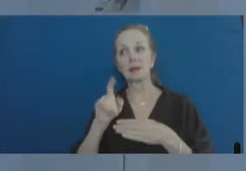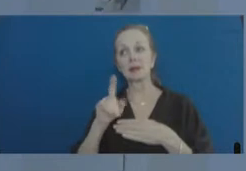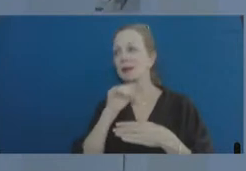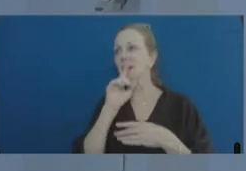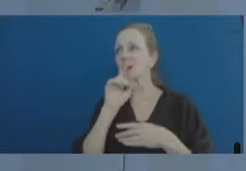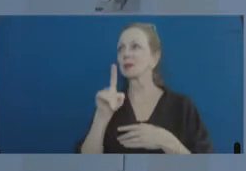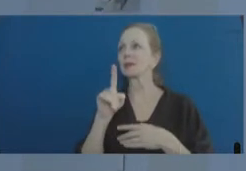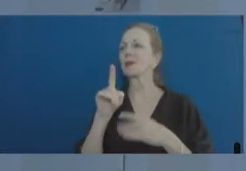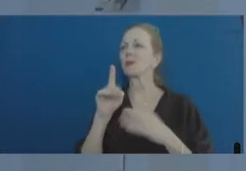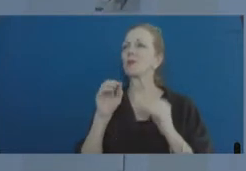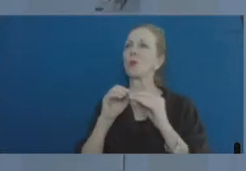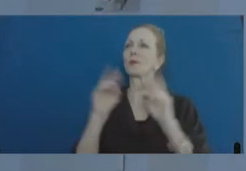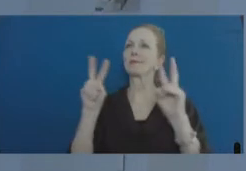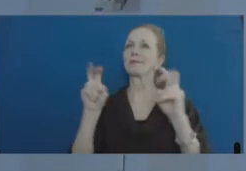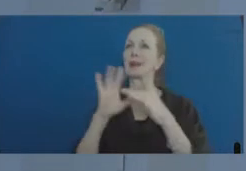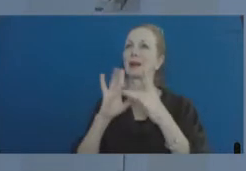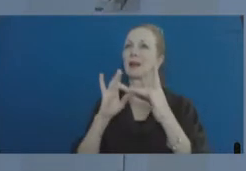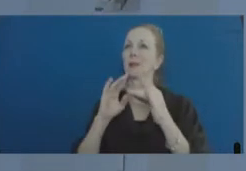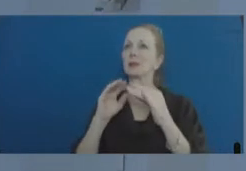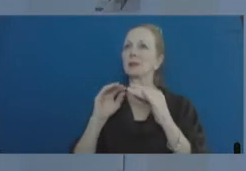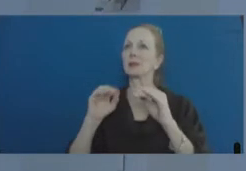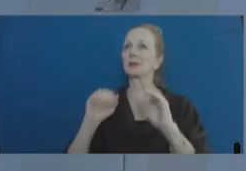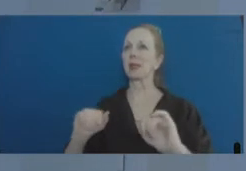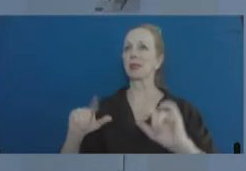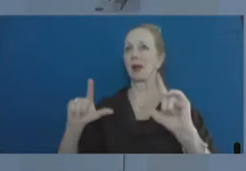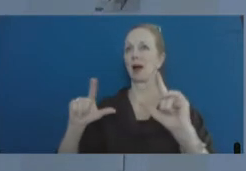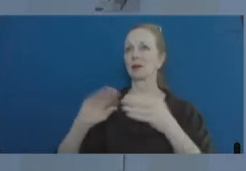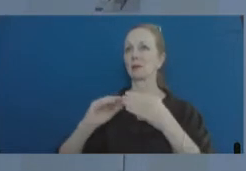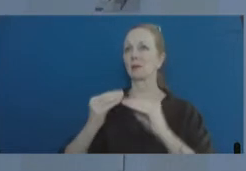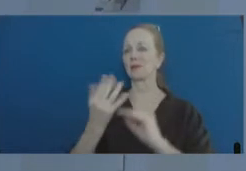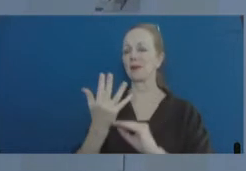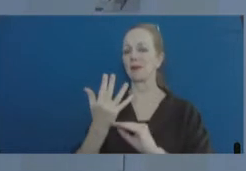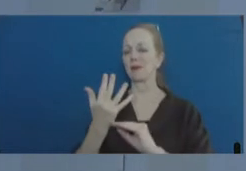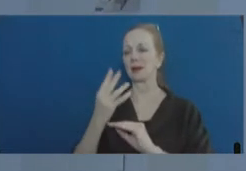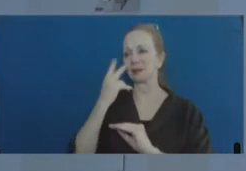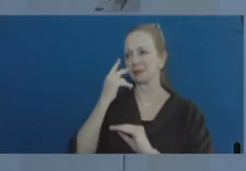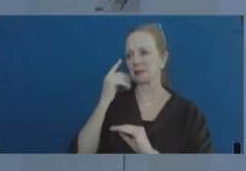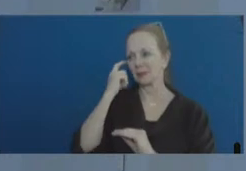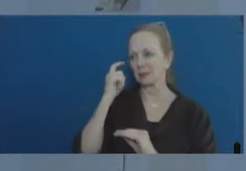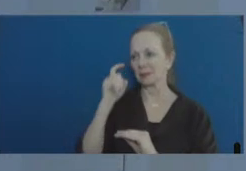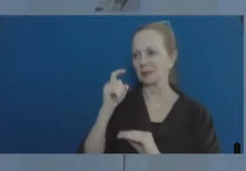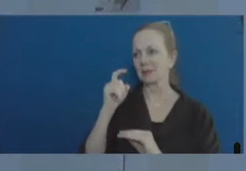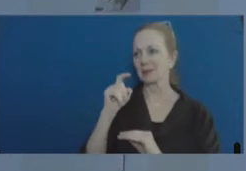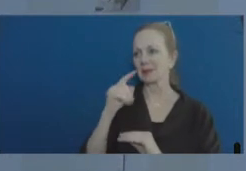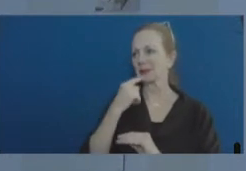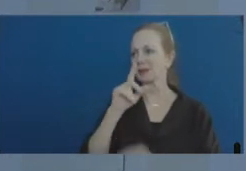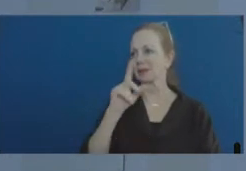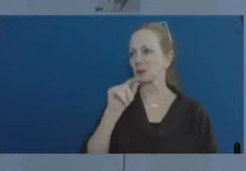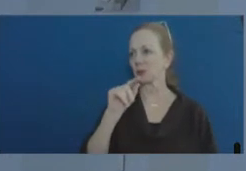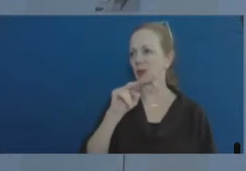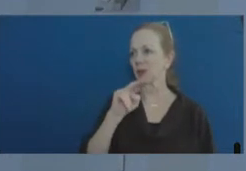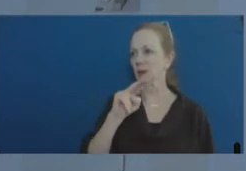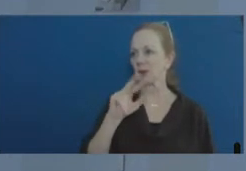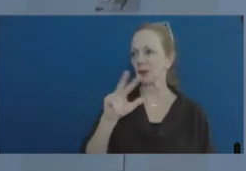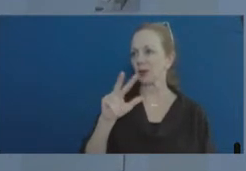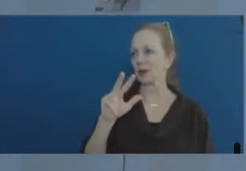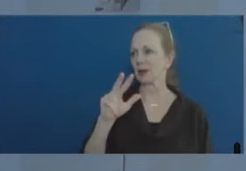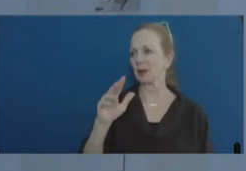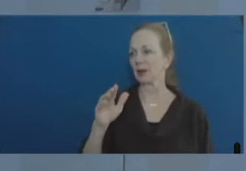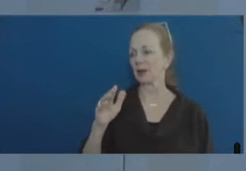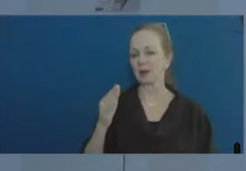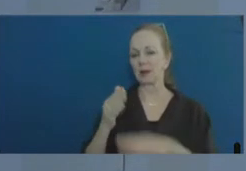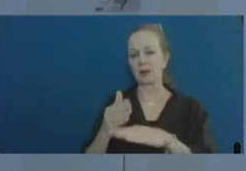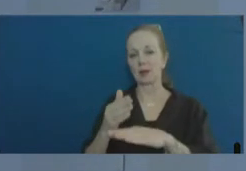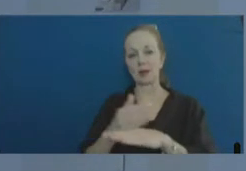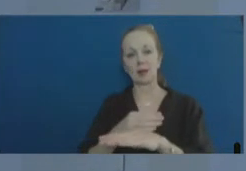of a comment on slide 5. What jumps out to me, even as you mentioned that the 2023 increase in multifamily is not